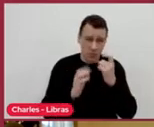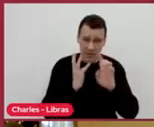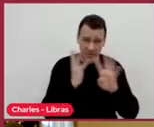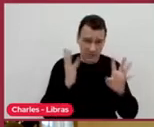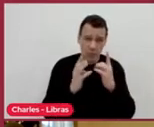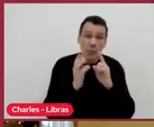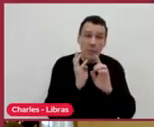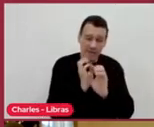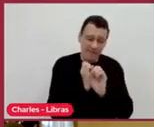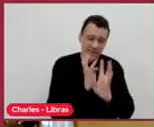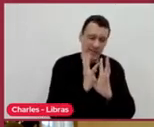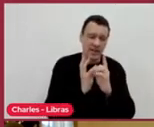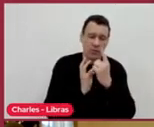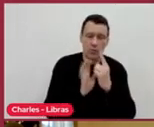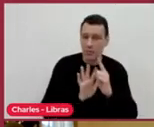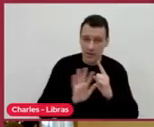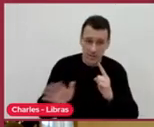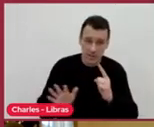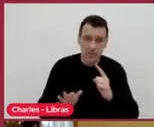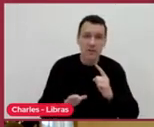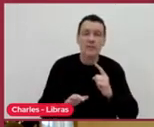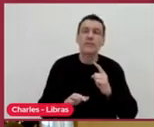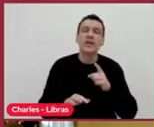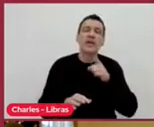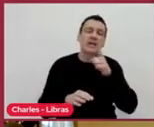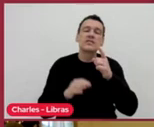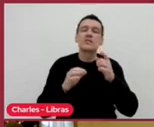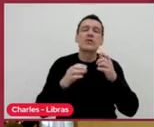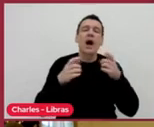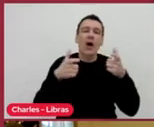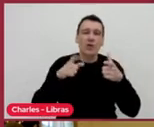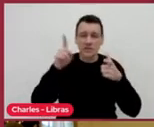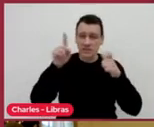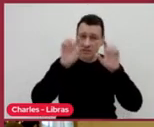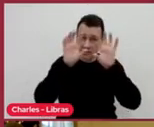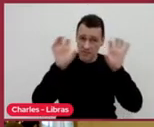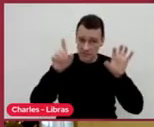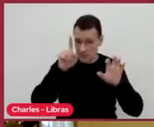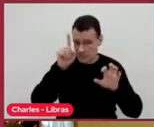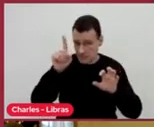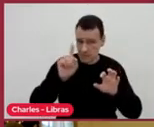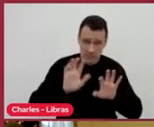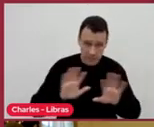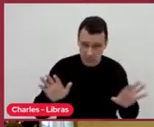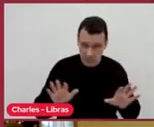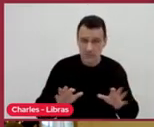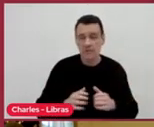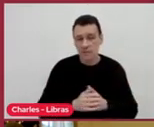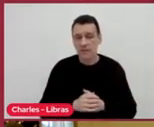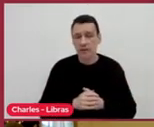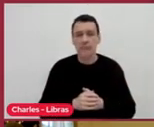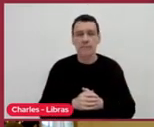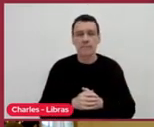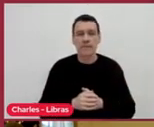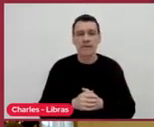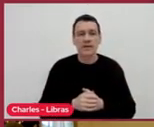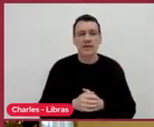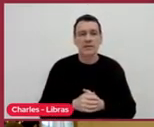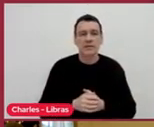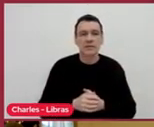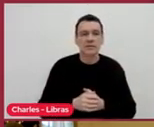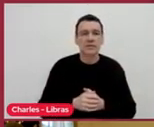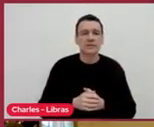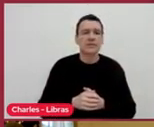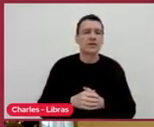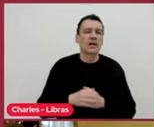line item that I want. So it's a where clause that will filter only line items from that account that occurred after the snapshot